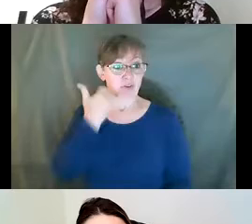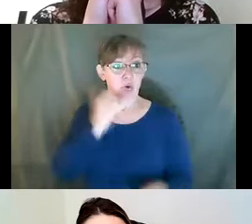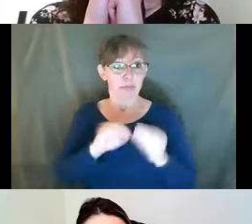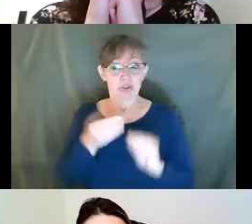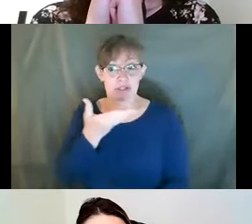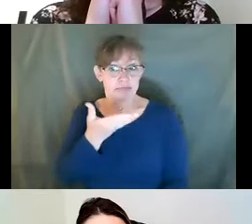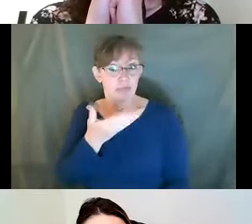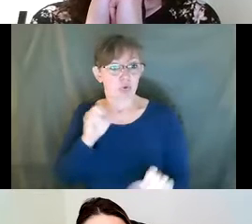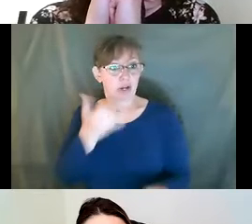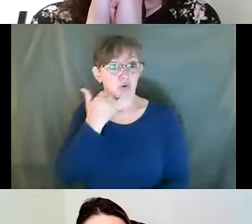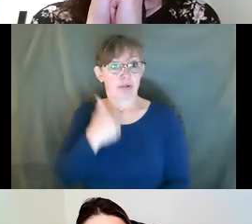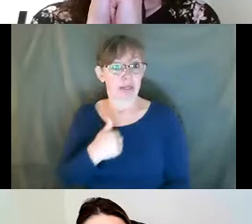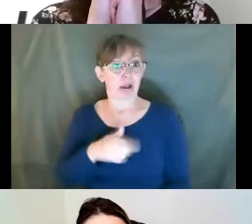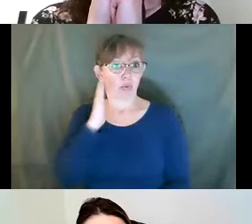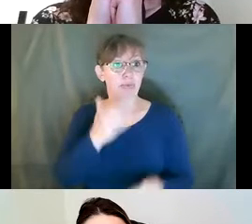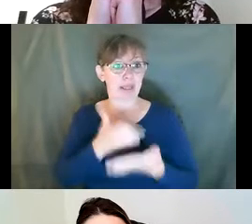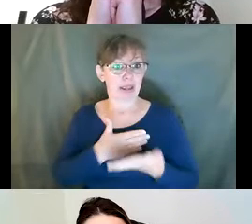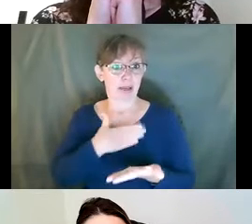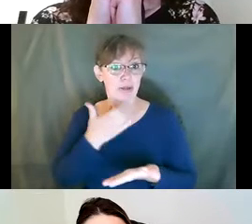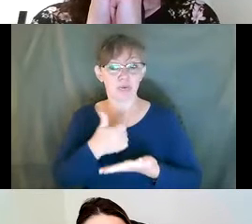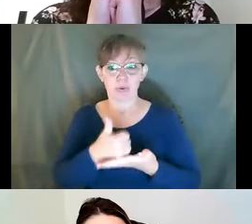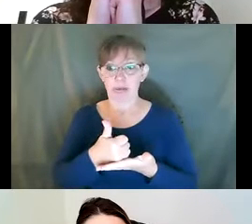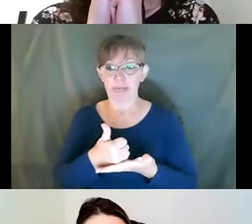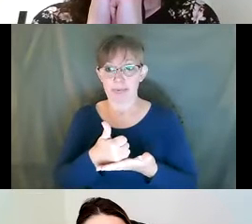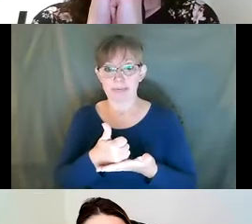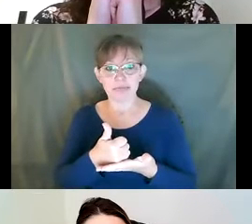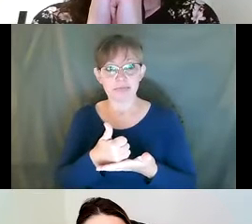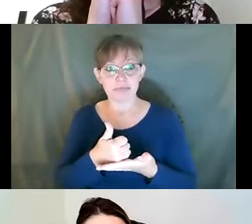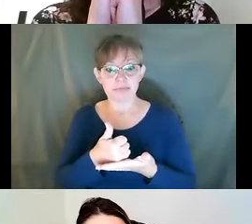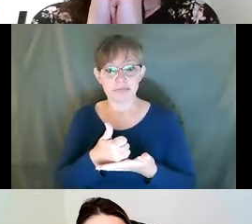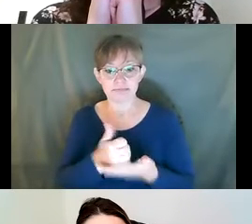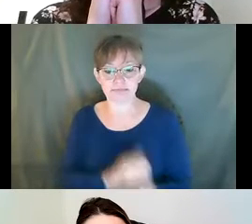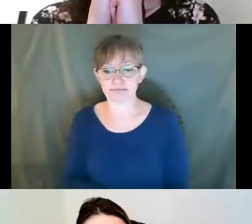screen. I'd be happy to help direct you someplace.